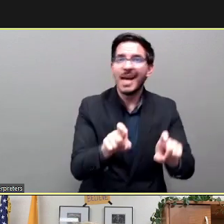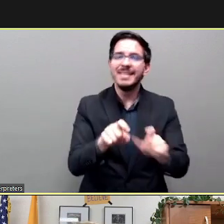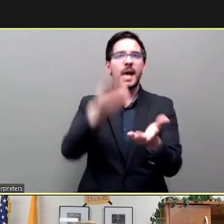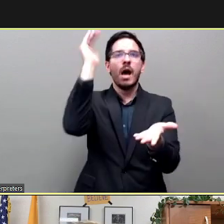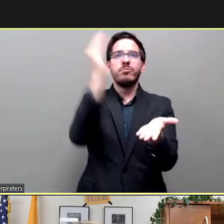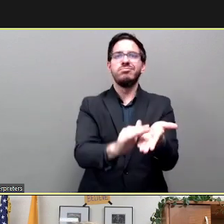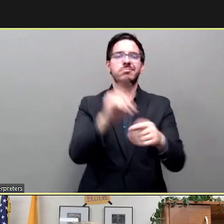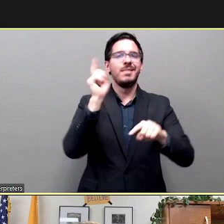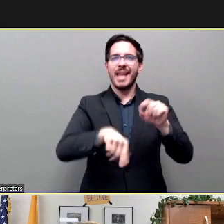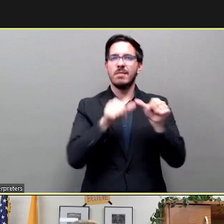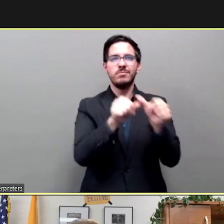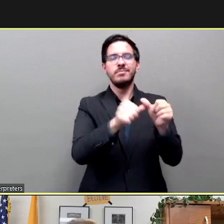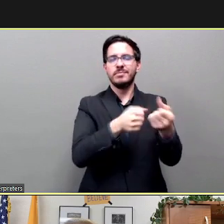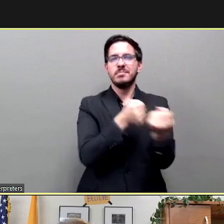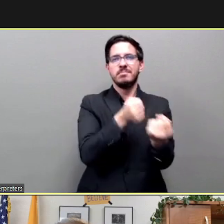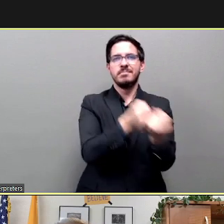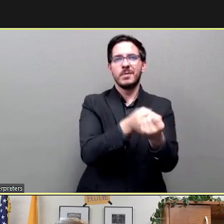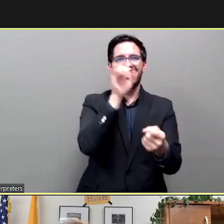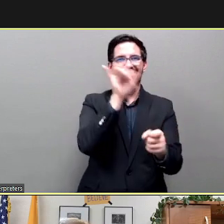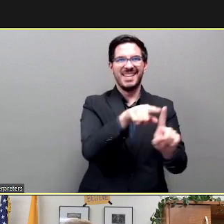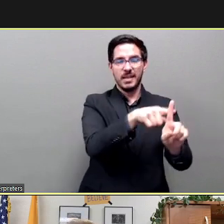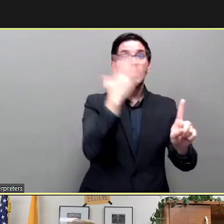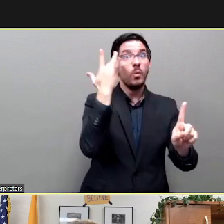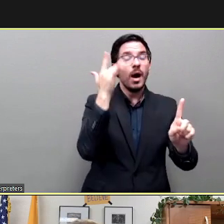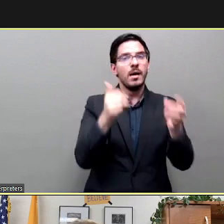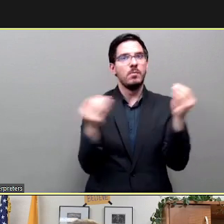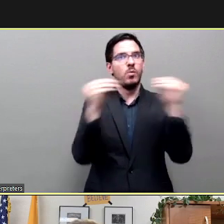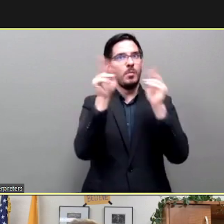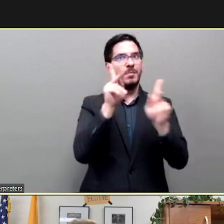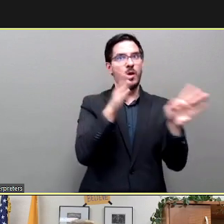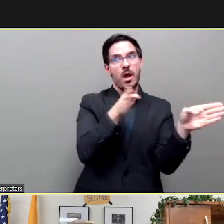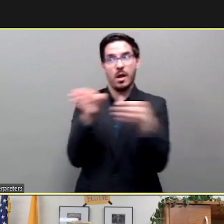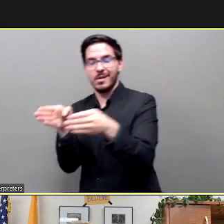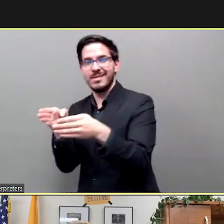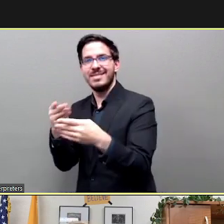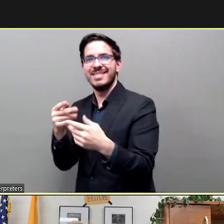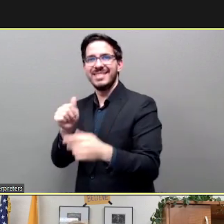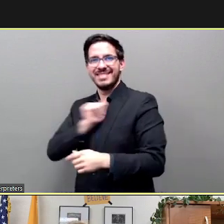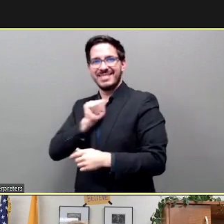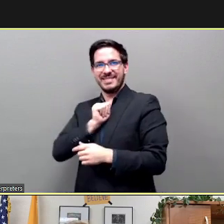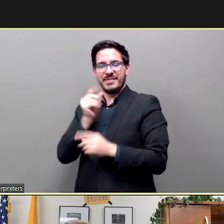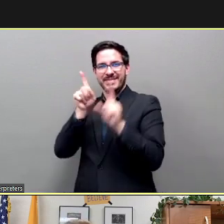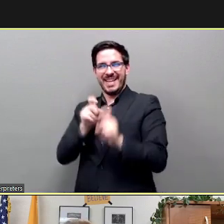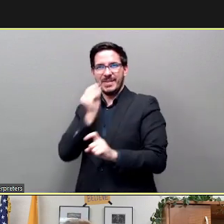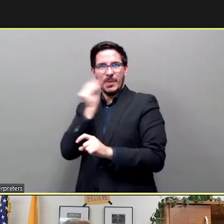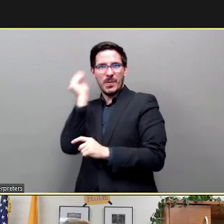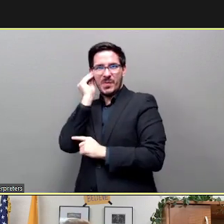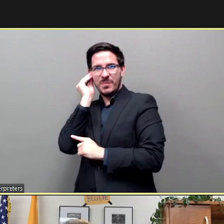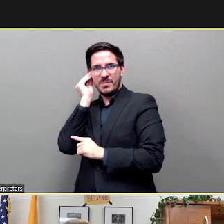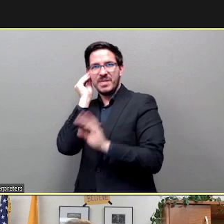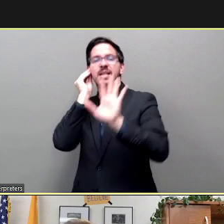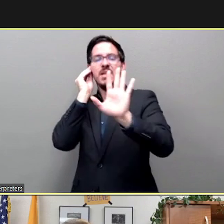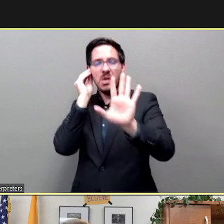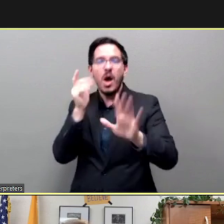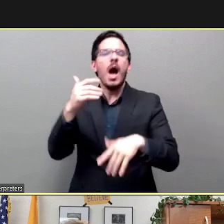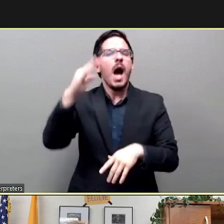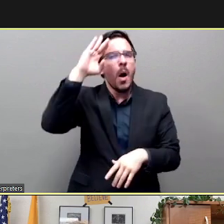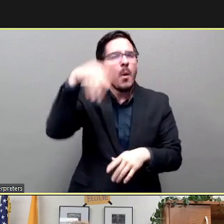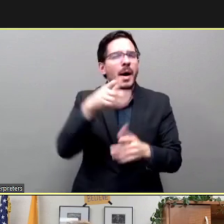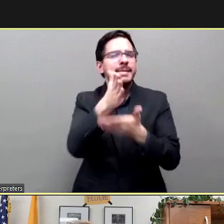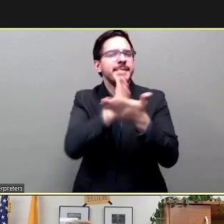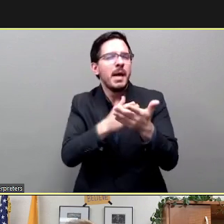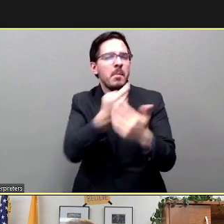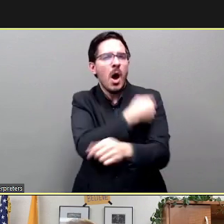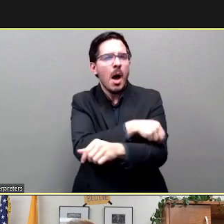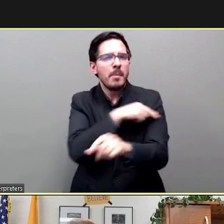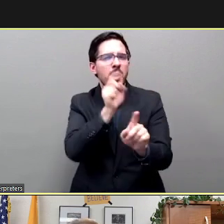I go in. And I know all the hospitals are still providing these, and so you should check with your local hospital. That would be the place I